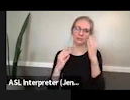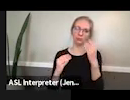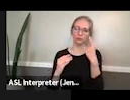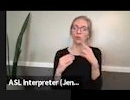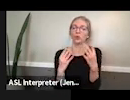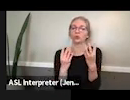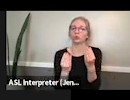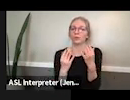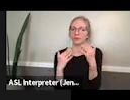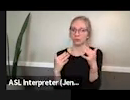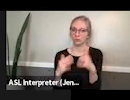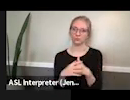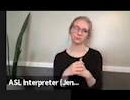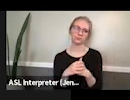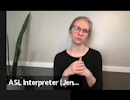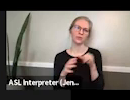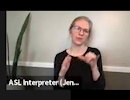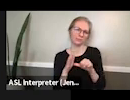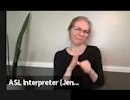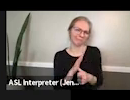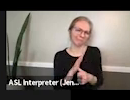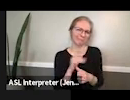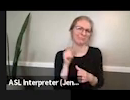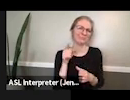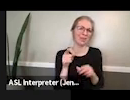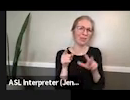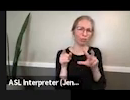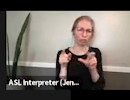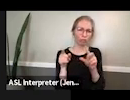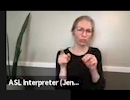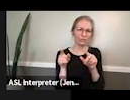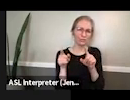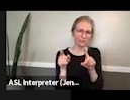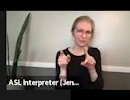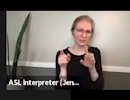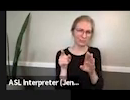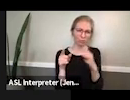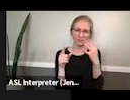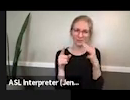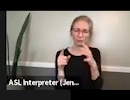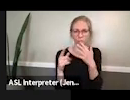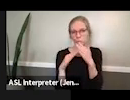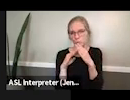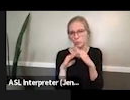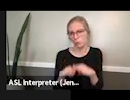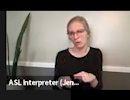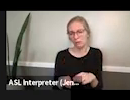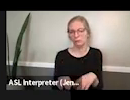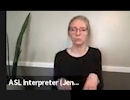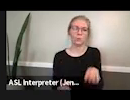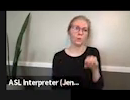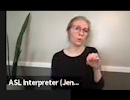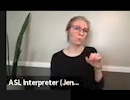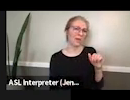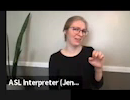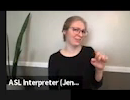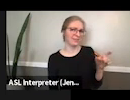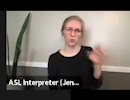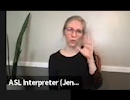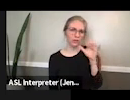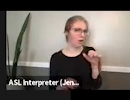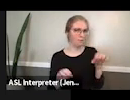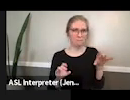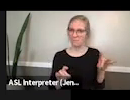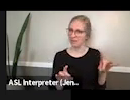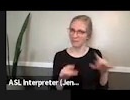sounds. And that's what I was trying to say here. A 30 decibel sounds pretty quiet. The OAE doesn't pick up on the quiet sounds